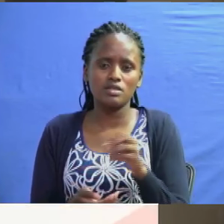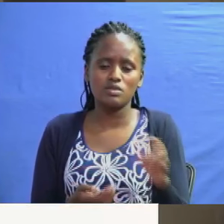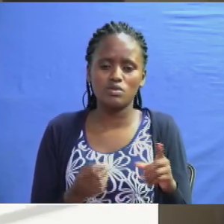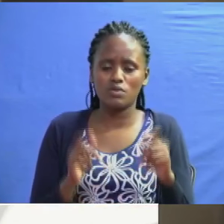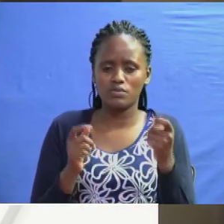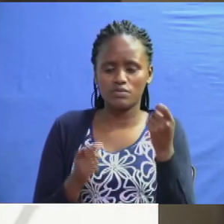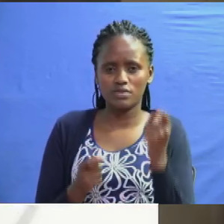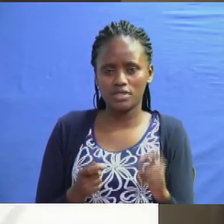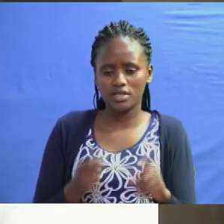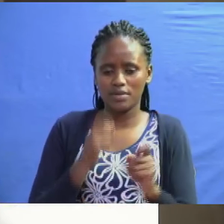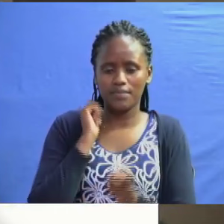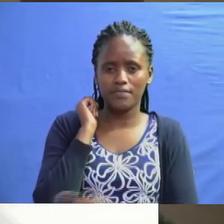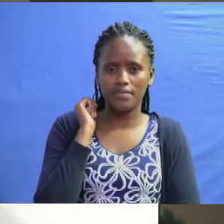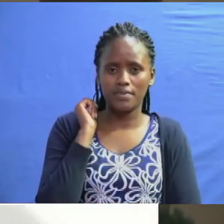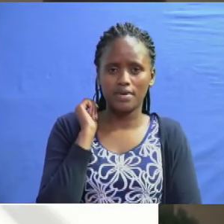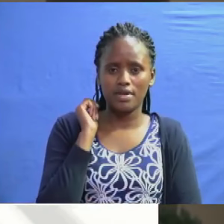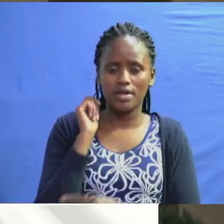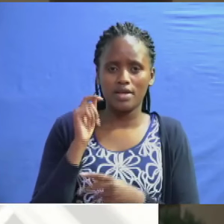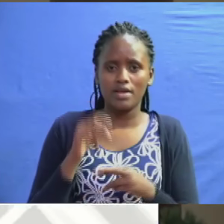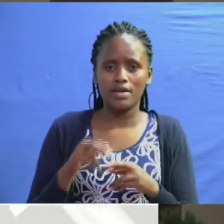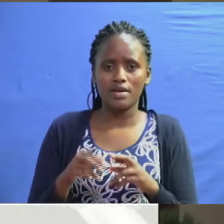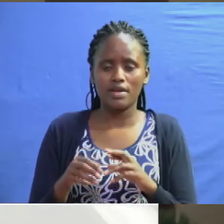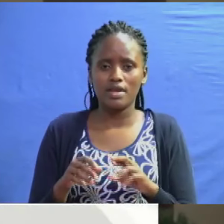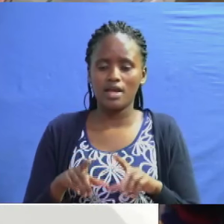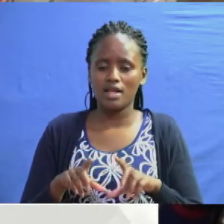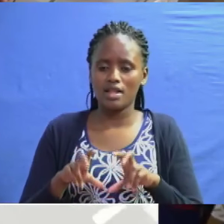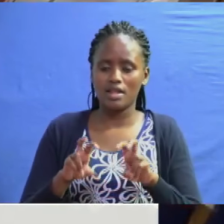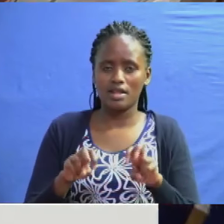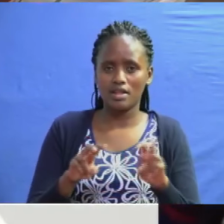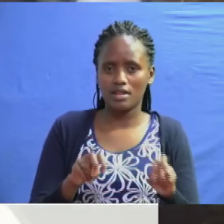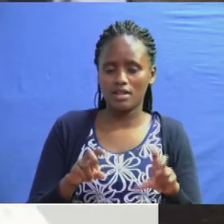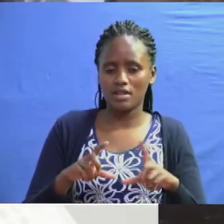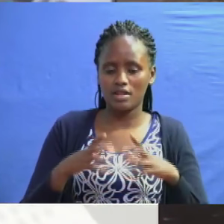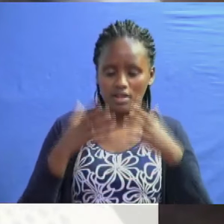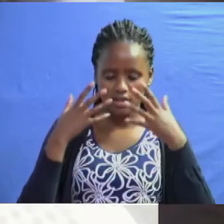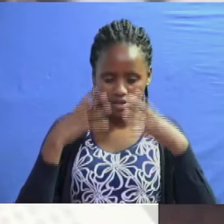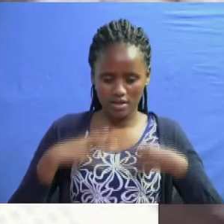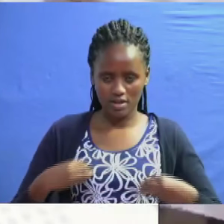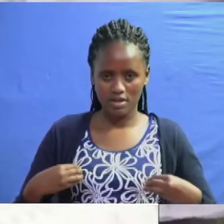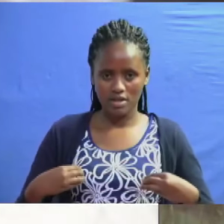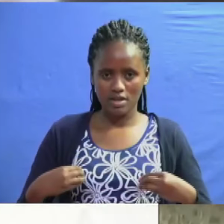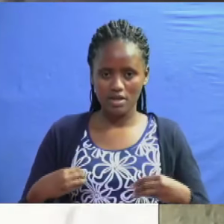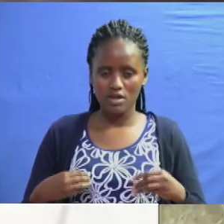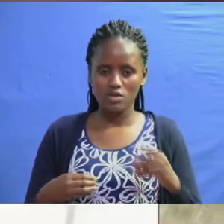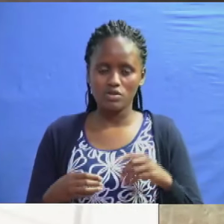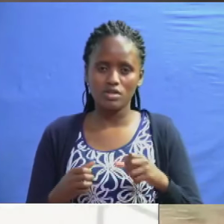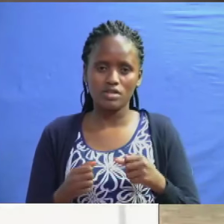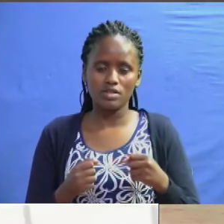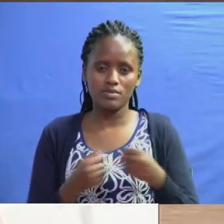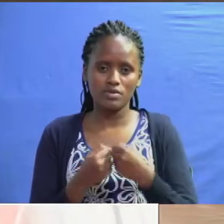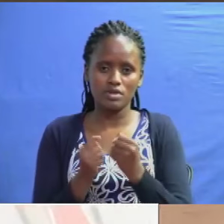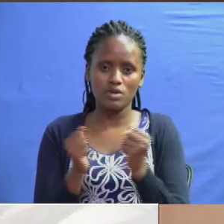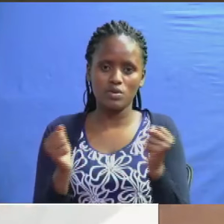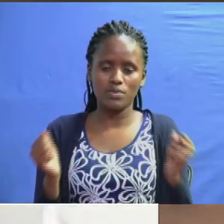seeds has been highly discouraged by Kenya Agricultural and Livestock Research Organization, KARLO, during the Mkulima Open Week event